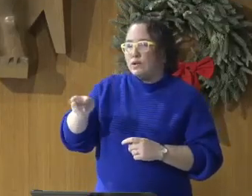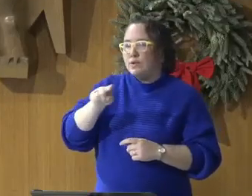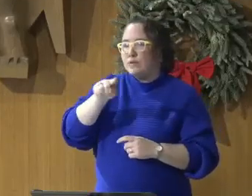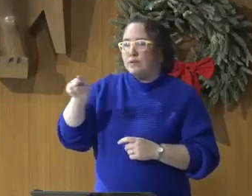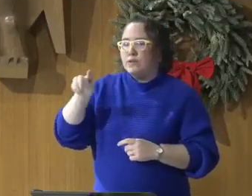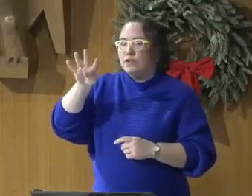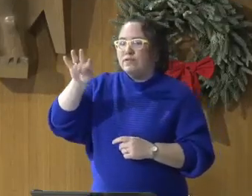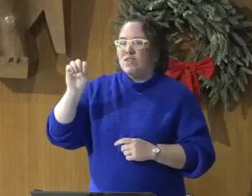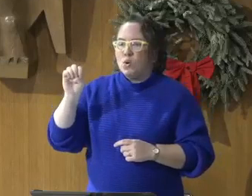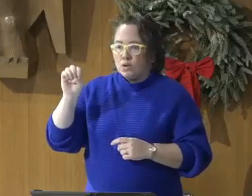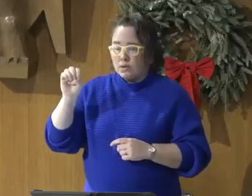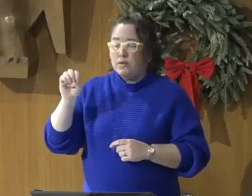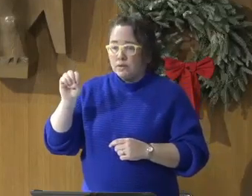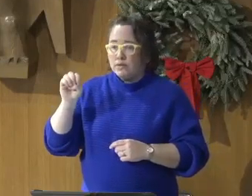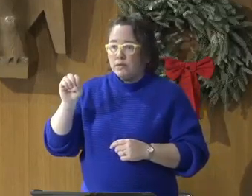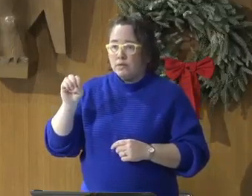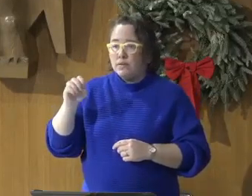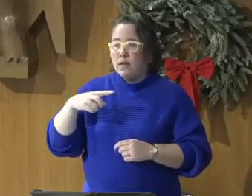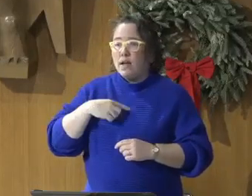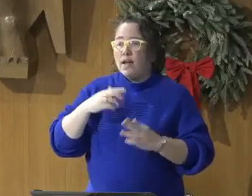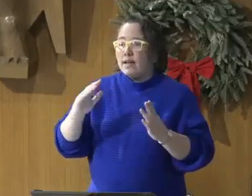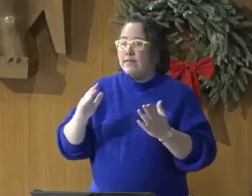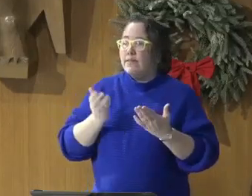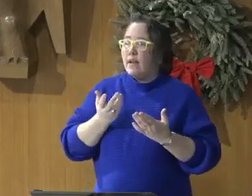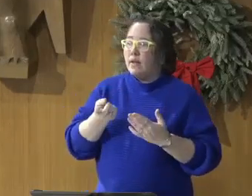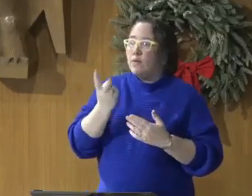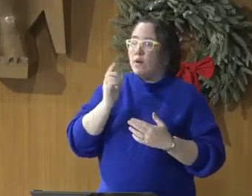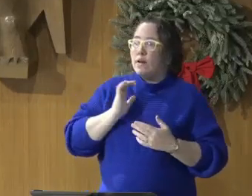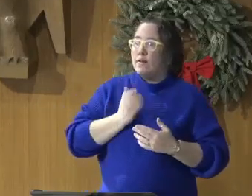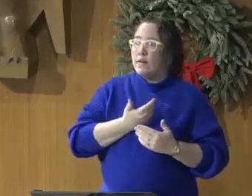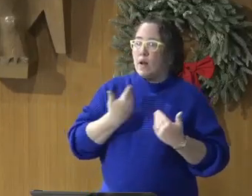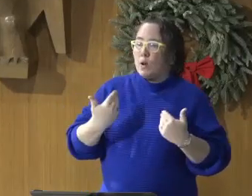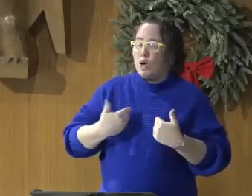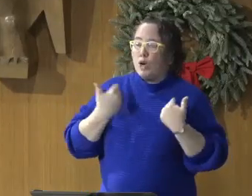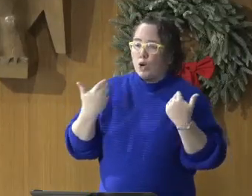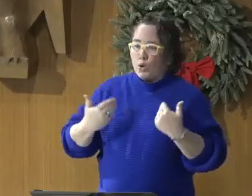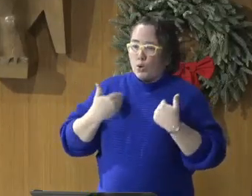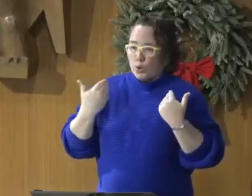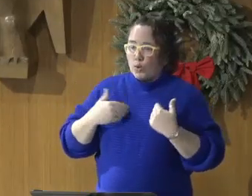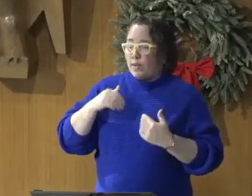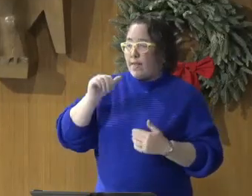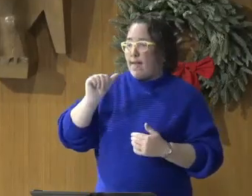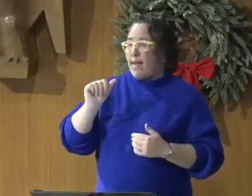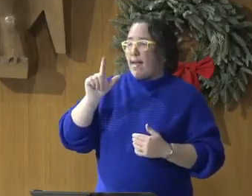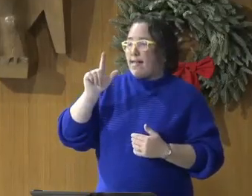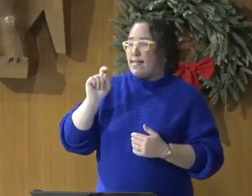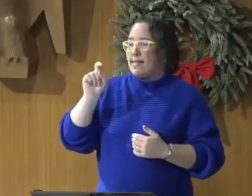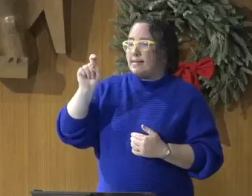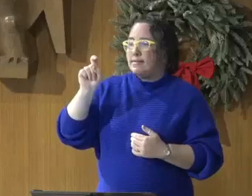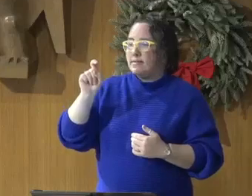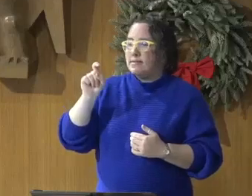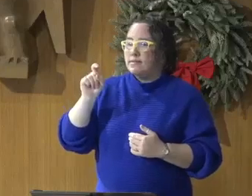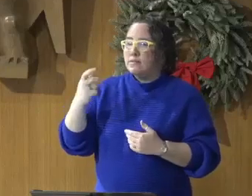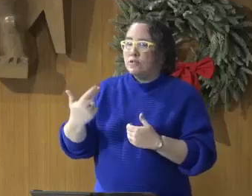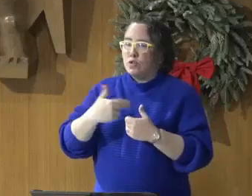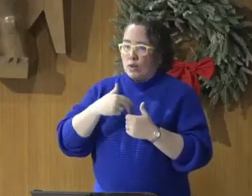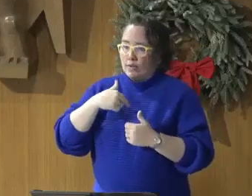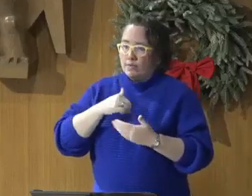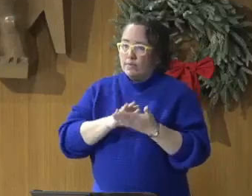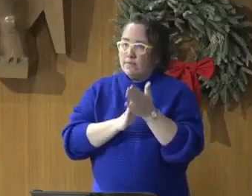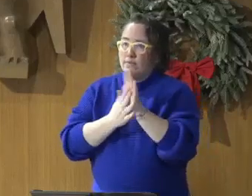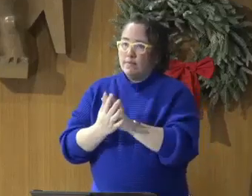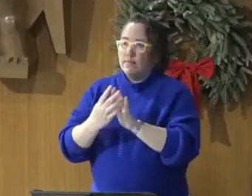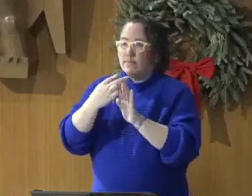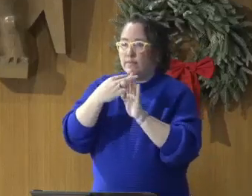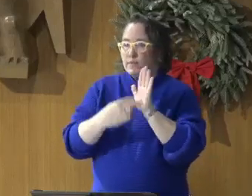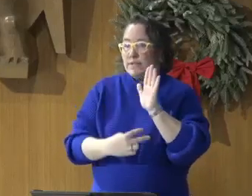40, and I invite one of our youth, Alex Kraus, to join me as the voice of